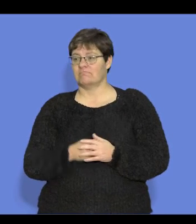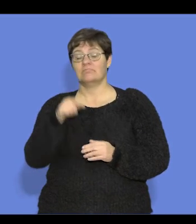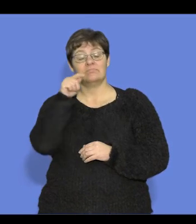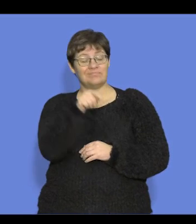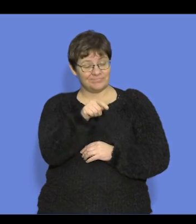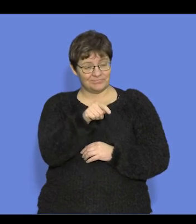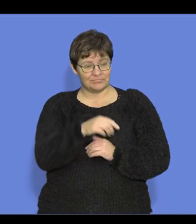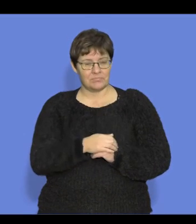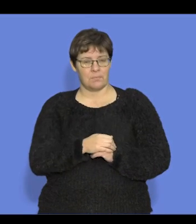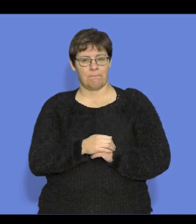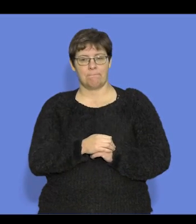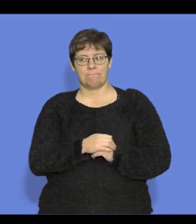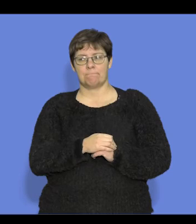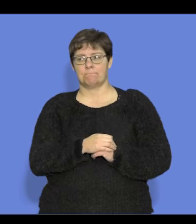are